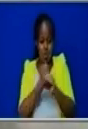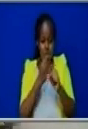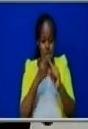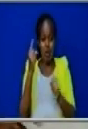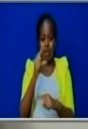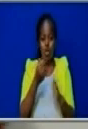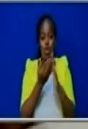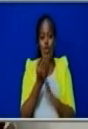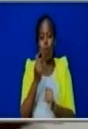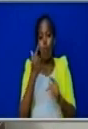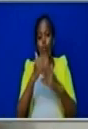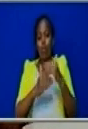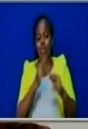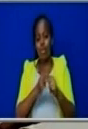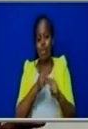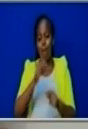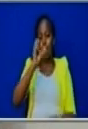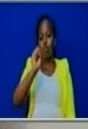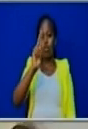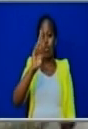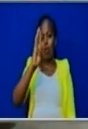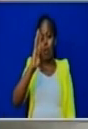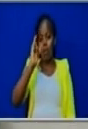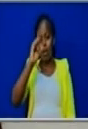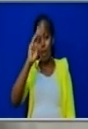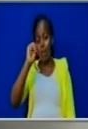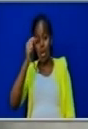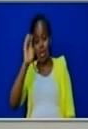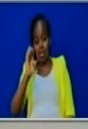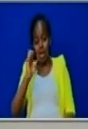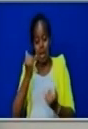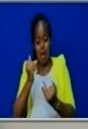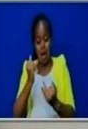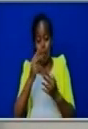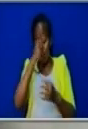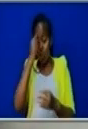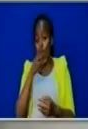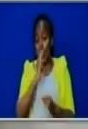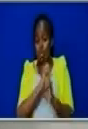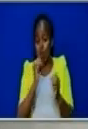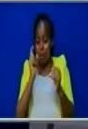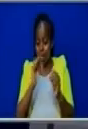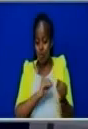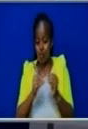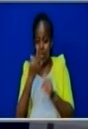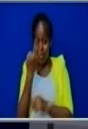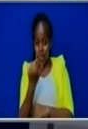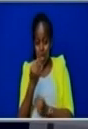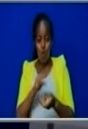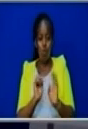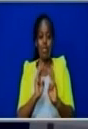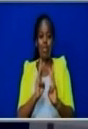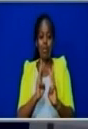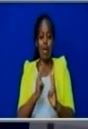call sublimation. But water is not a sublimate. Therefore, it has to pass through those processes. The three states. There's three